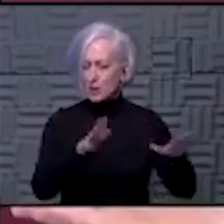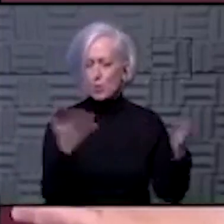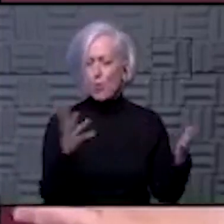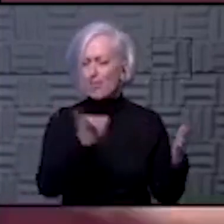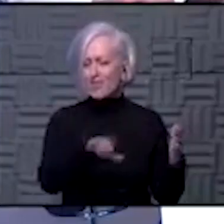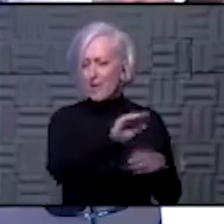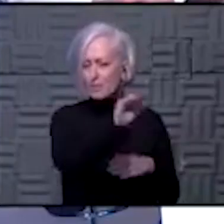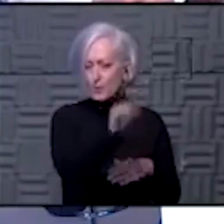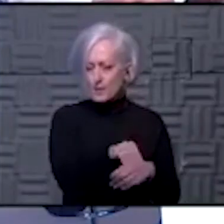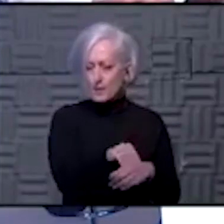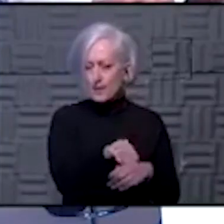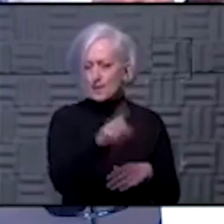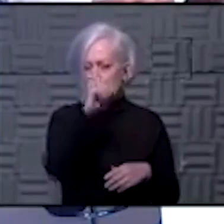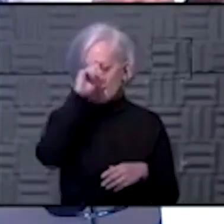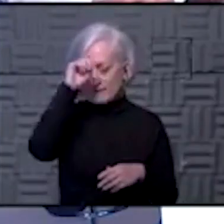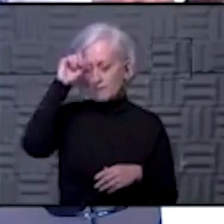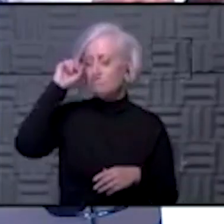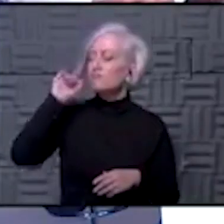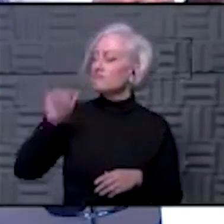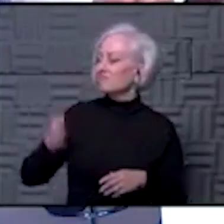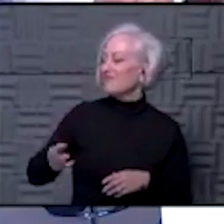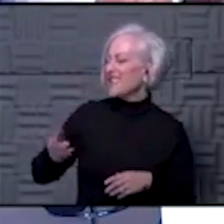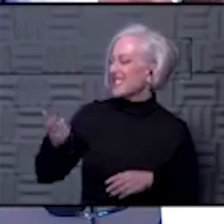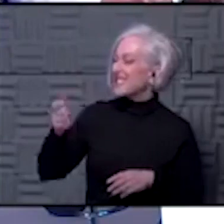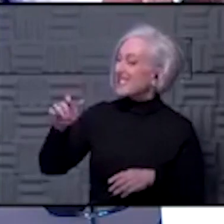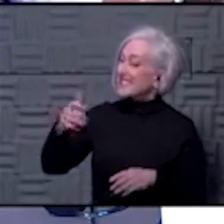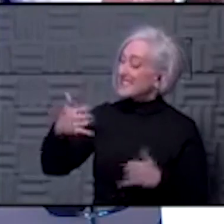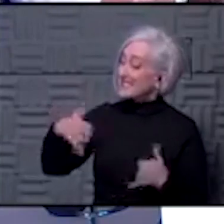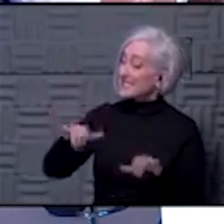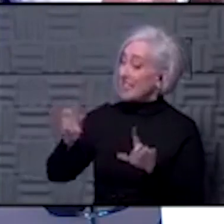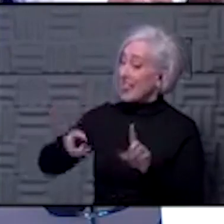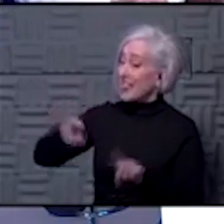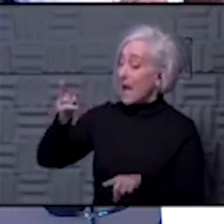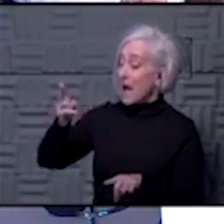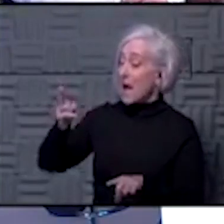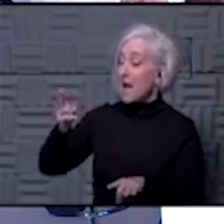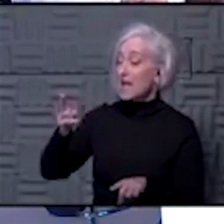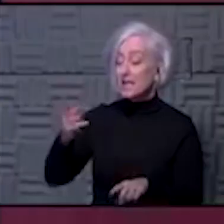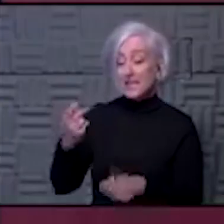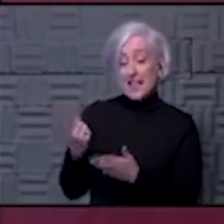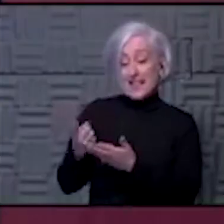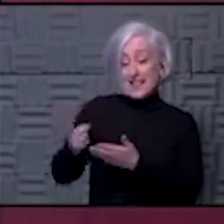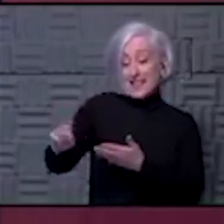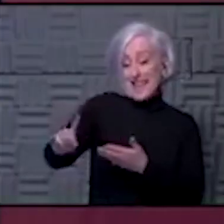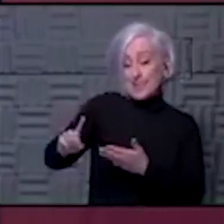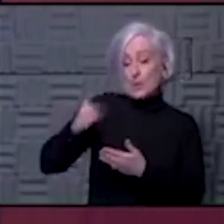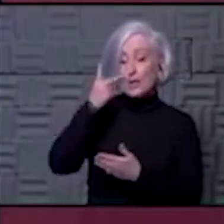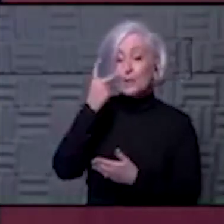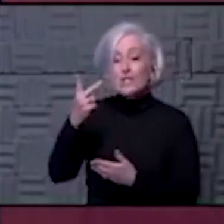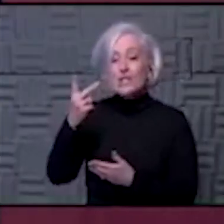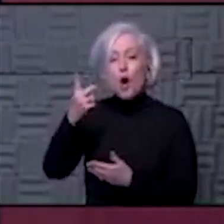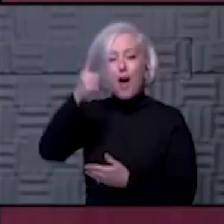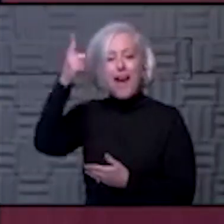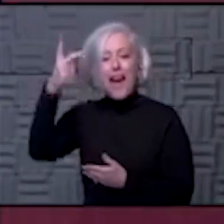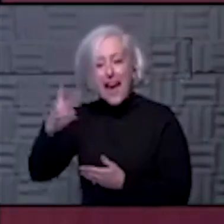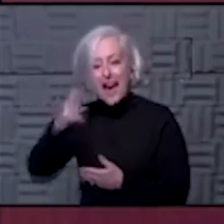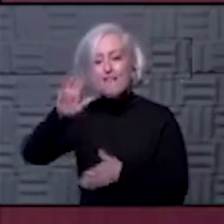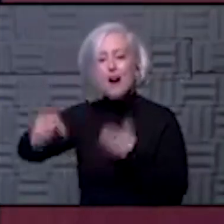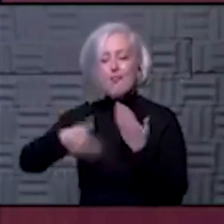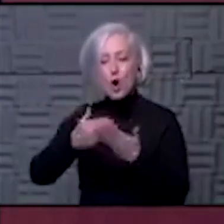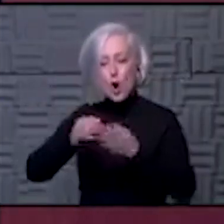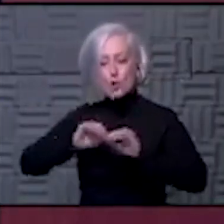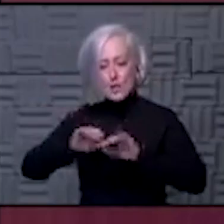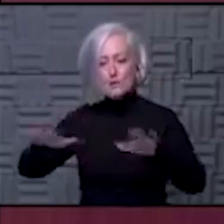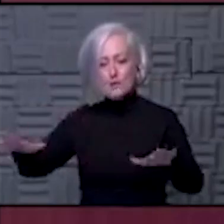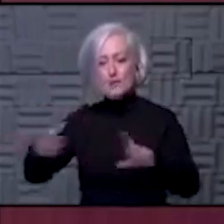unfortunately. It's pretty high. And Hawk, the other thing that came out at the end of last week is that over half of all transmissions are being caused